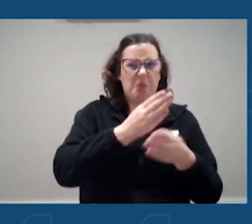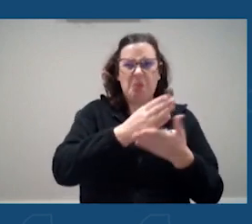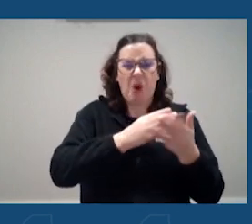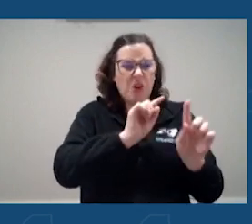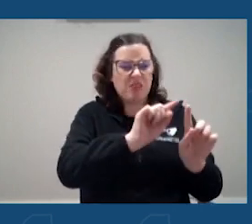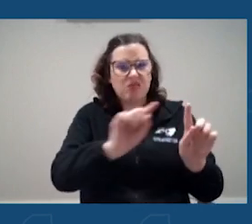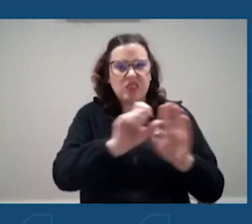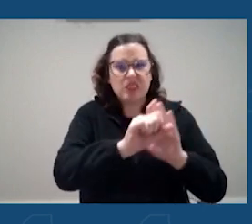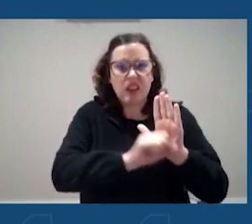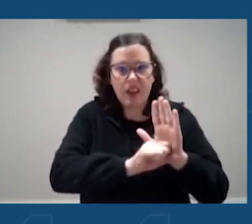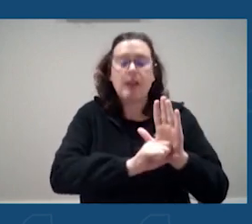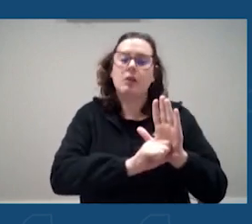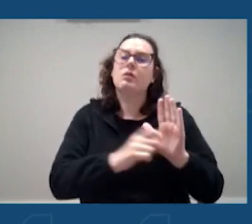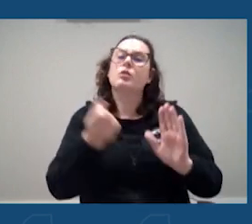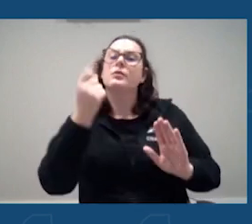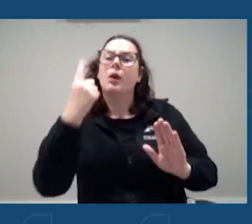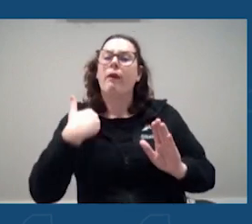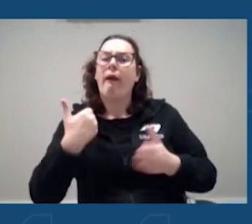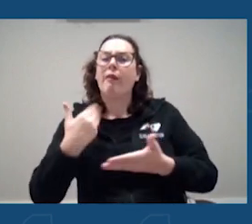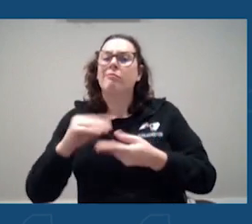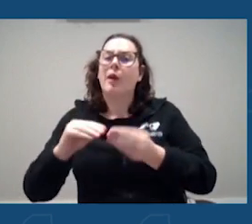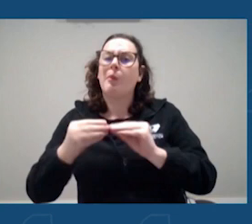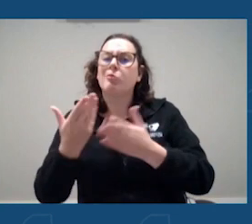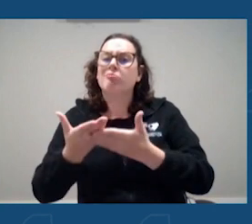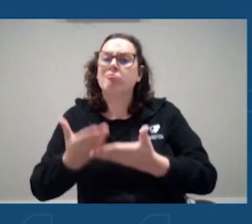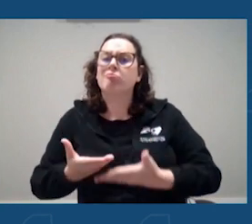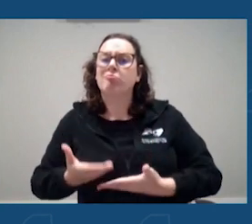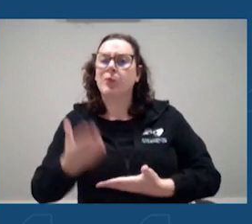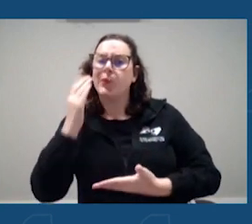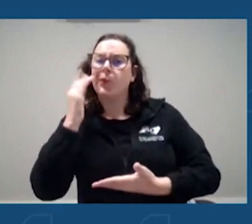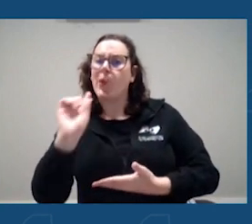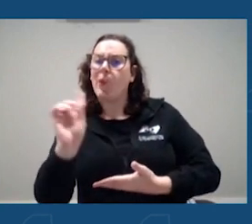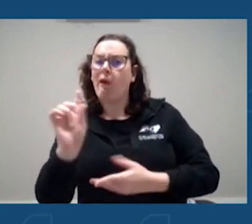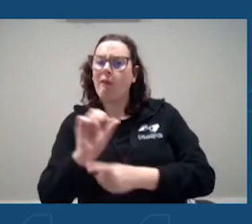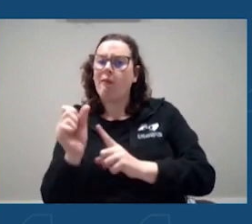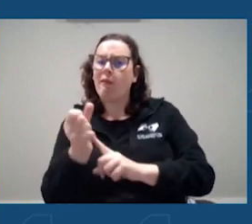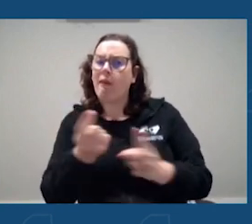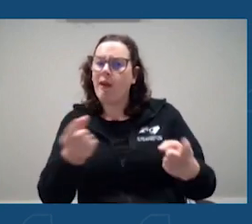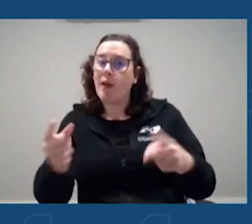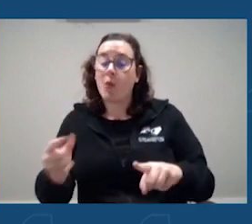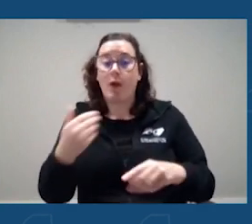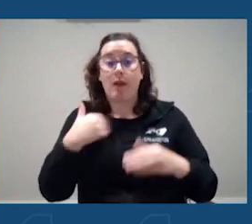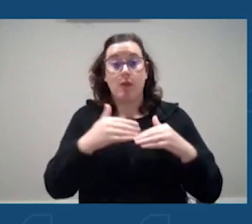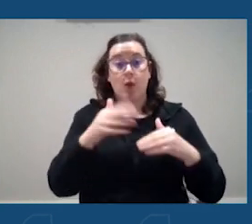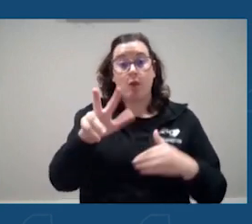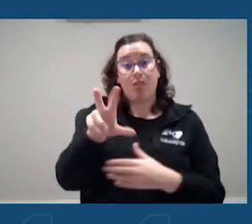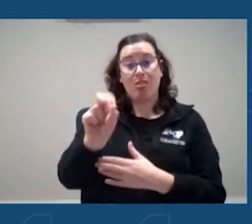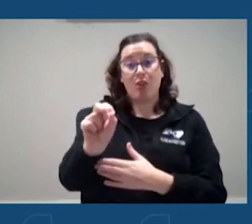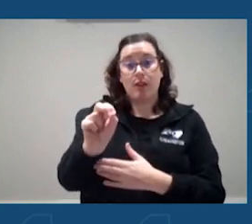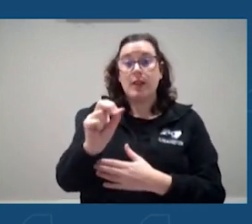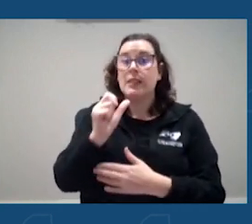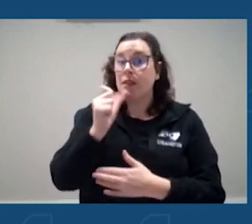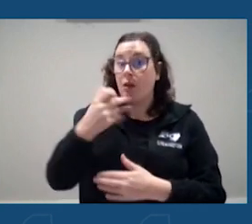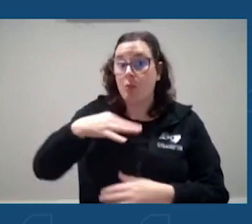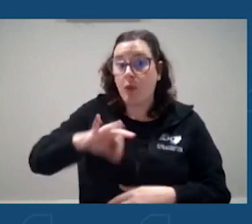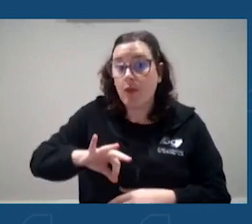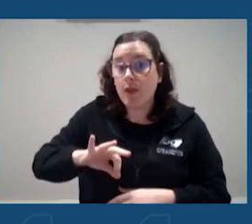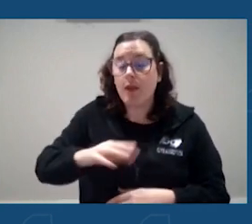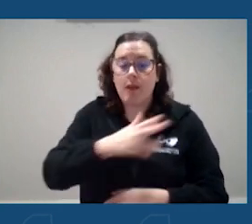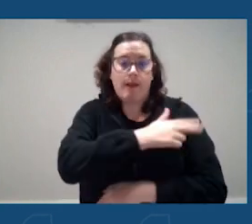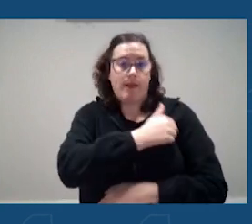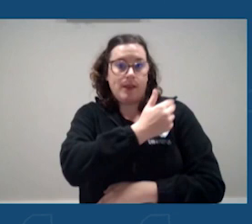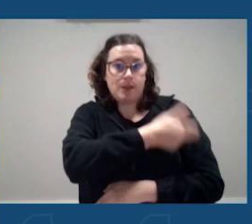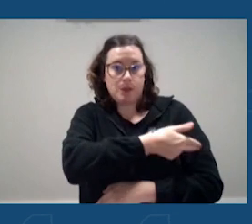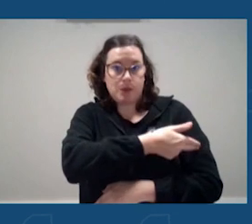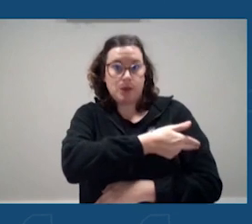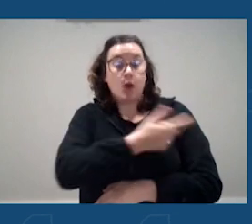numbers, we know where the cases are happening. We have over 30 nonprofits and hospitals, and what we're going to be doing, which I think is phenomenal, we're going to be